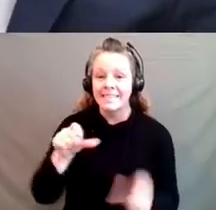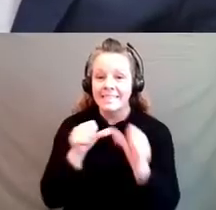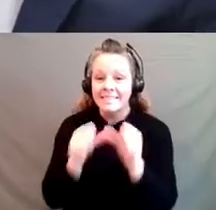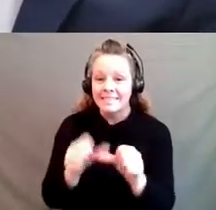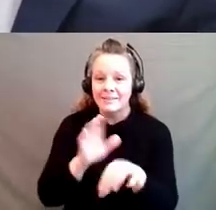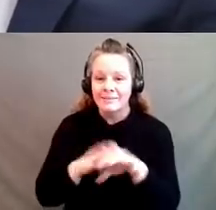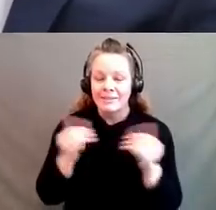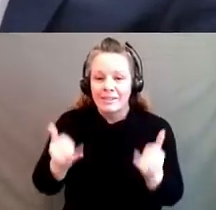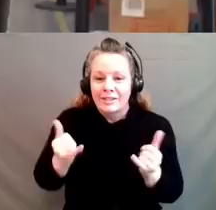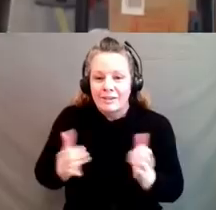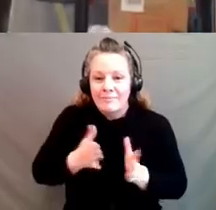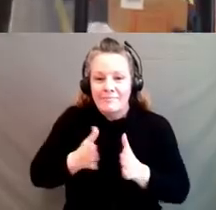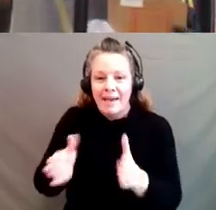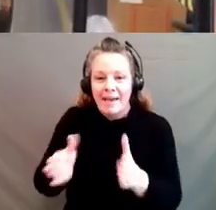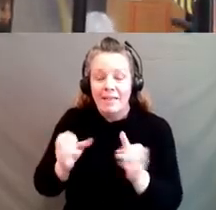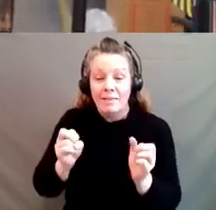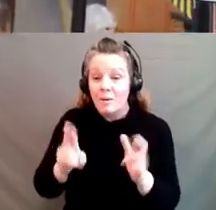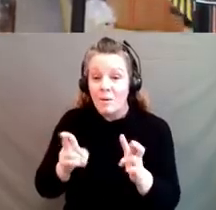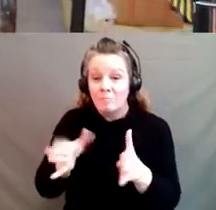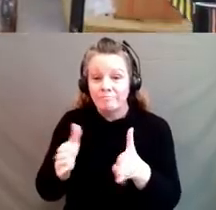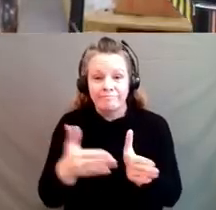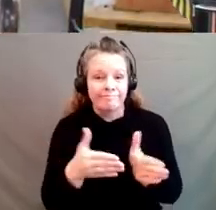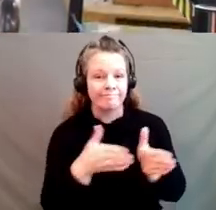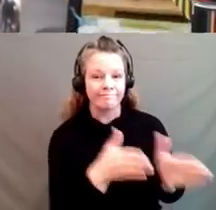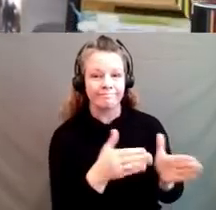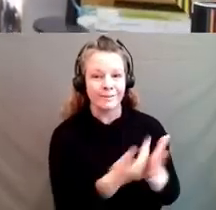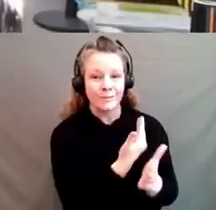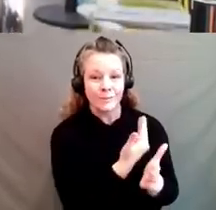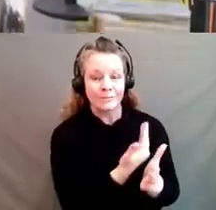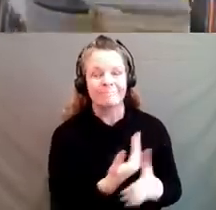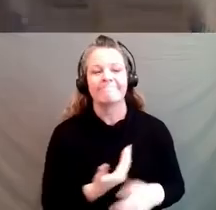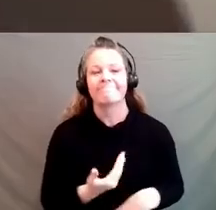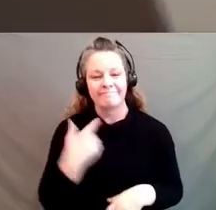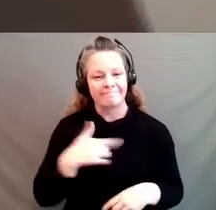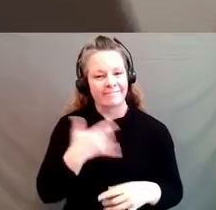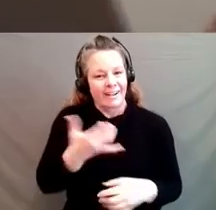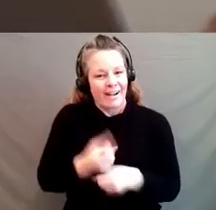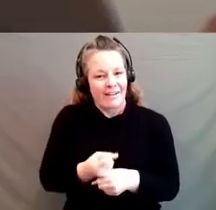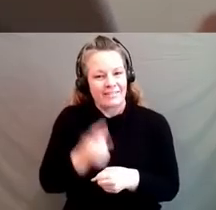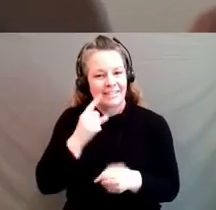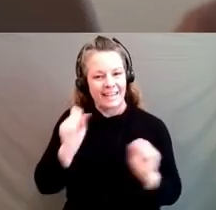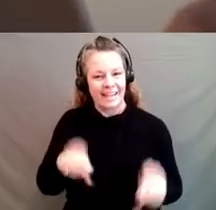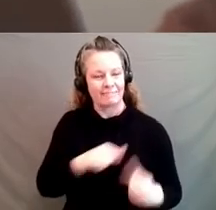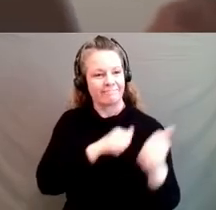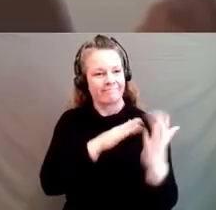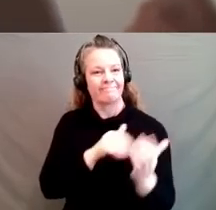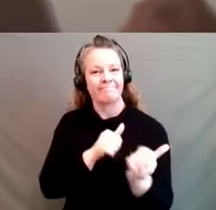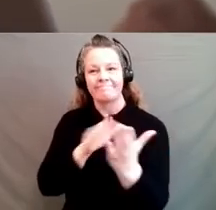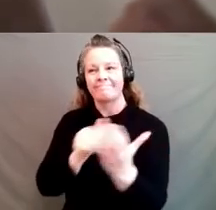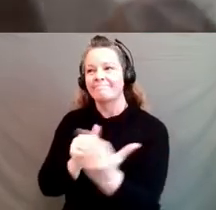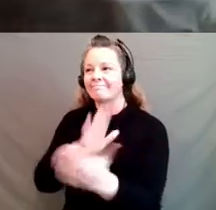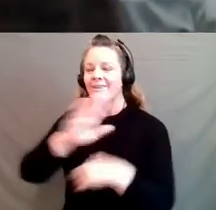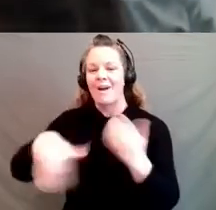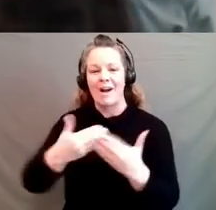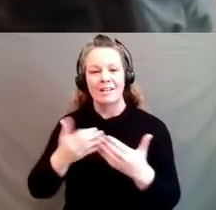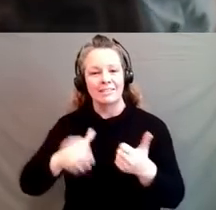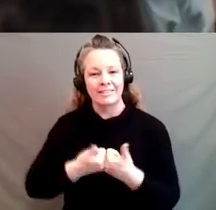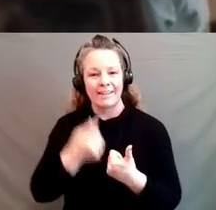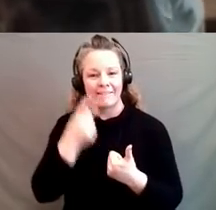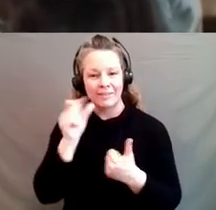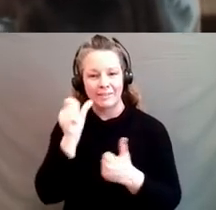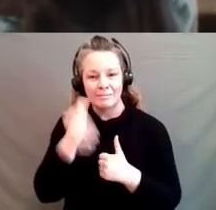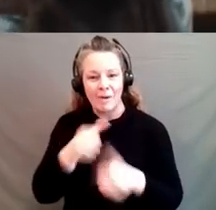path or forge a new one, we are confident that they are prepared to face the challenges of tomorrow's workforce with